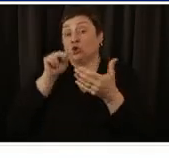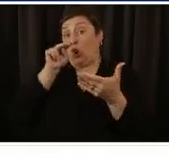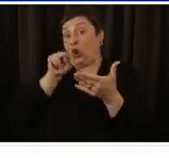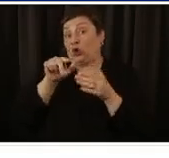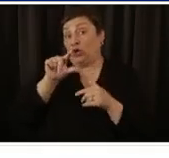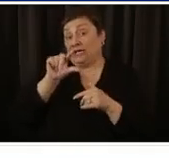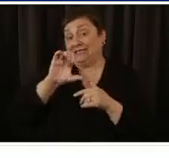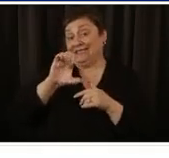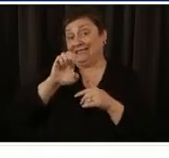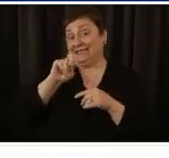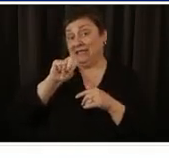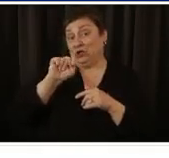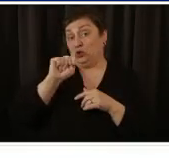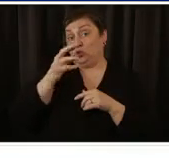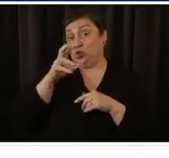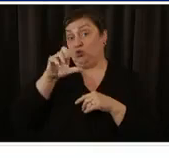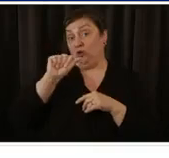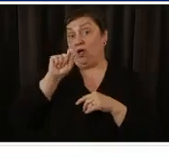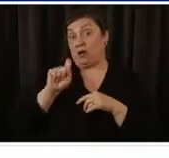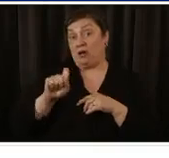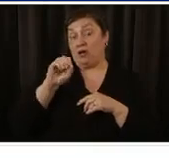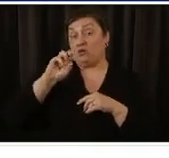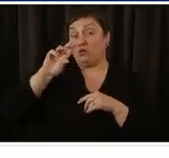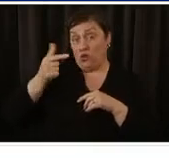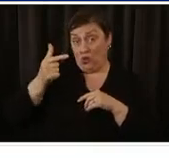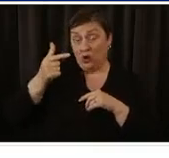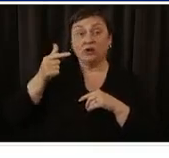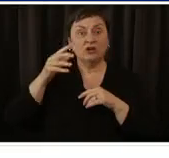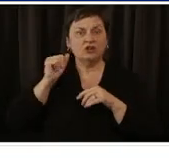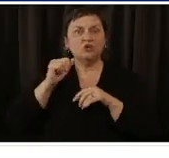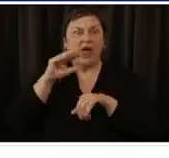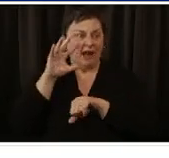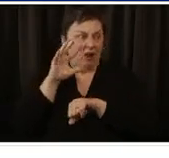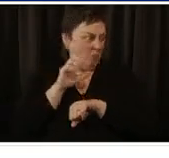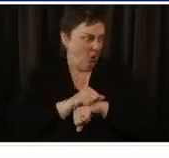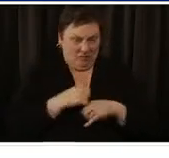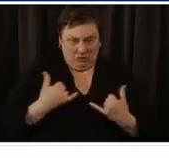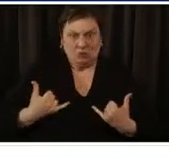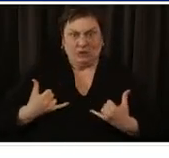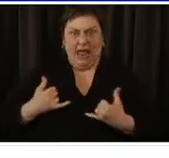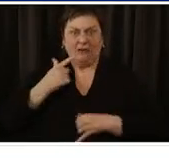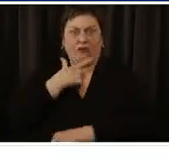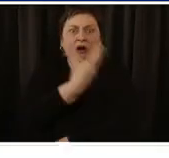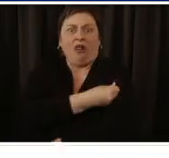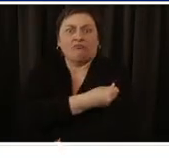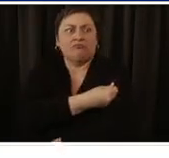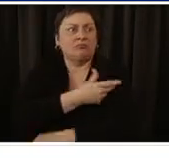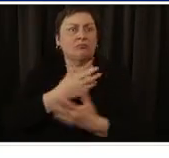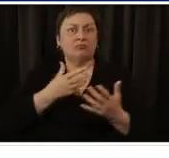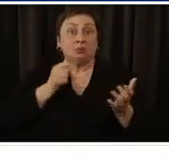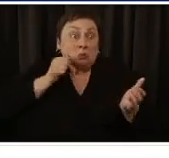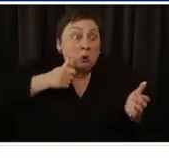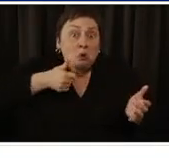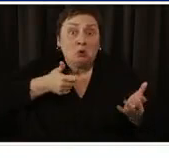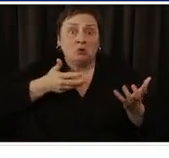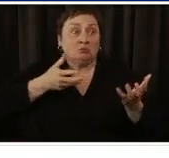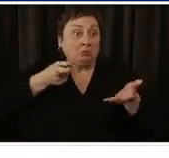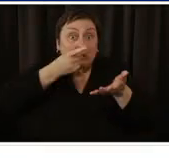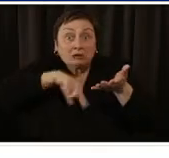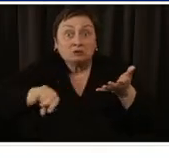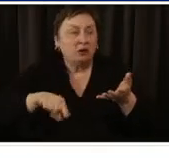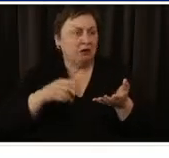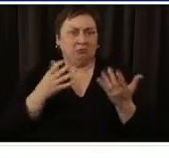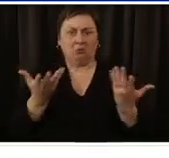And you can set up an appointment. You can even do a same day. They have some for today, tomorrow, next week. Very easy to